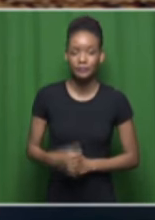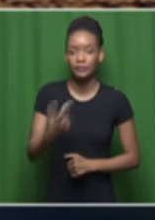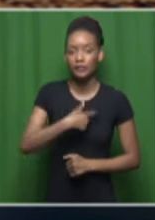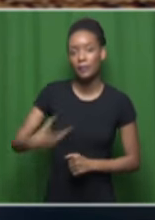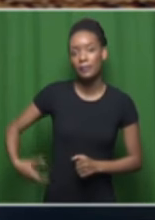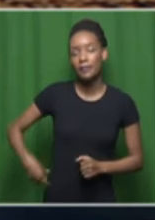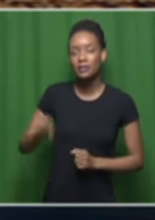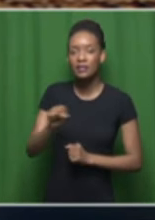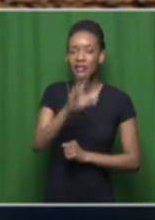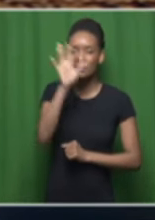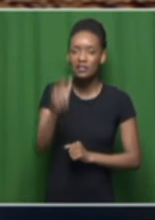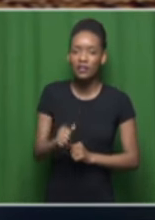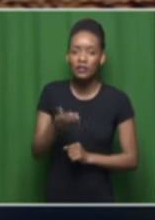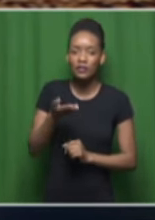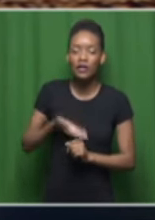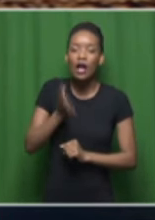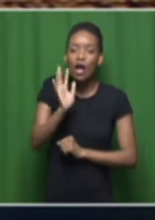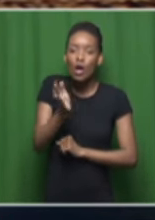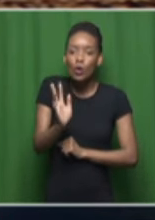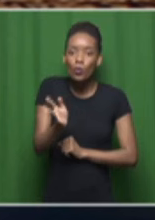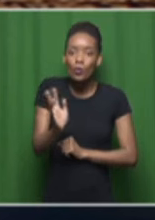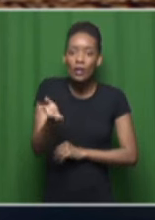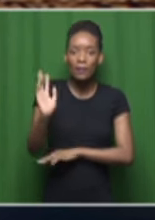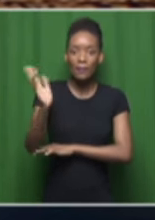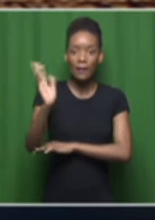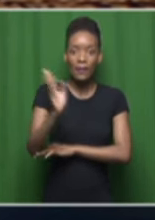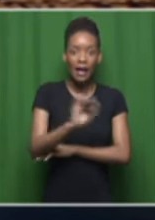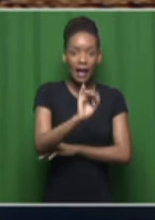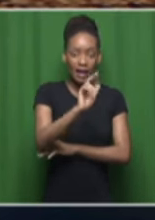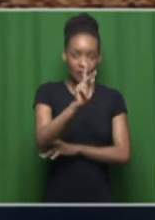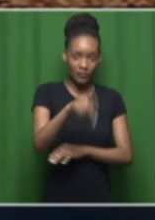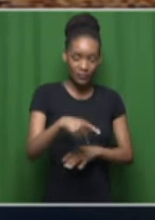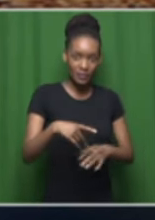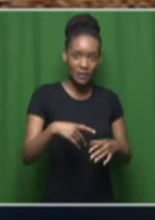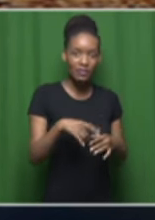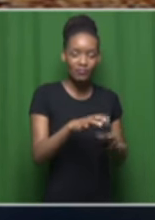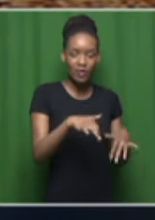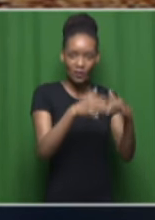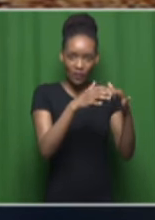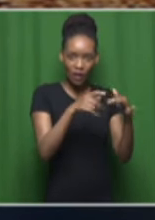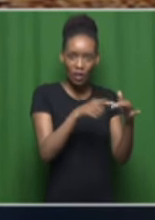President Cyril Ramaphosa will deliver the eulogy at the funeral of the IFP founder and